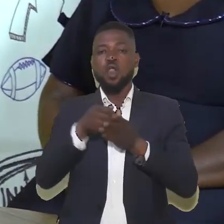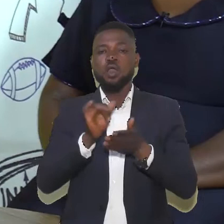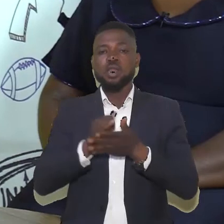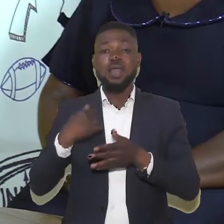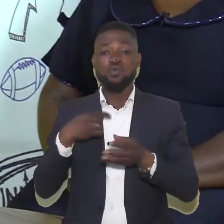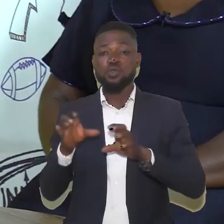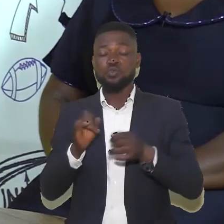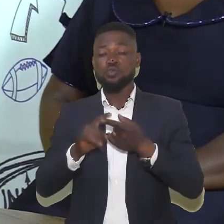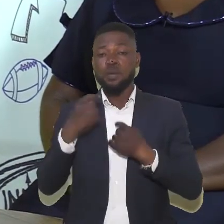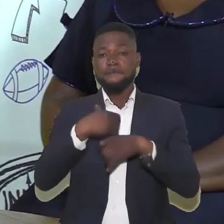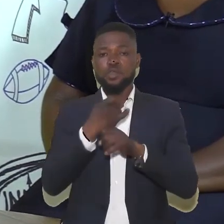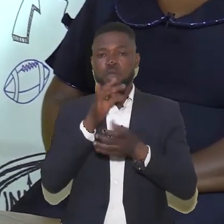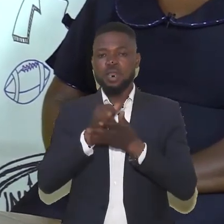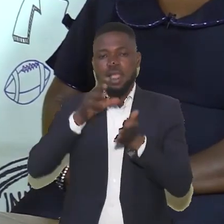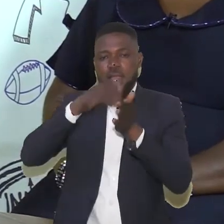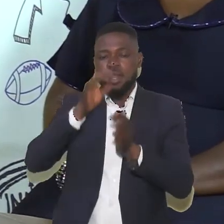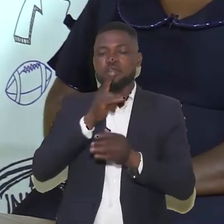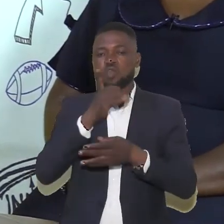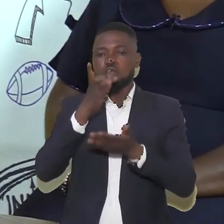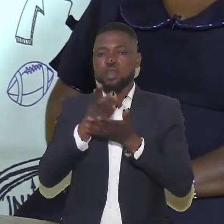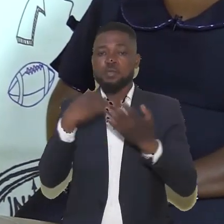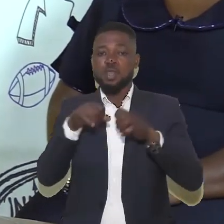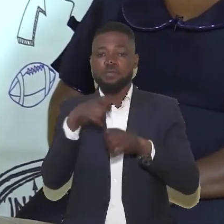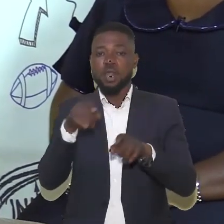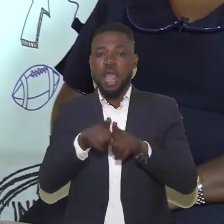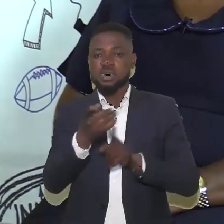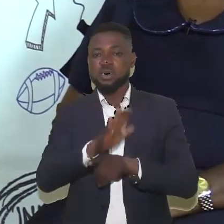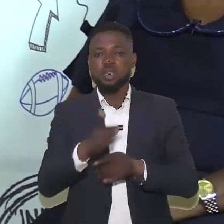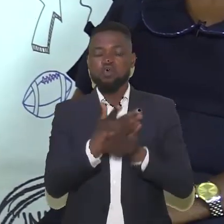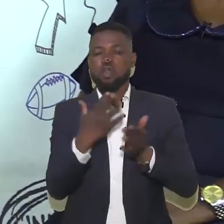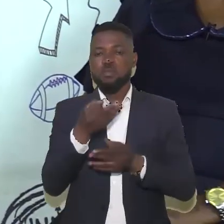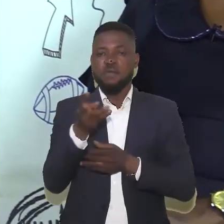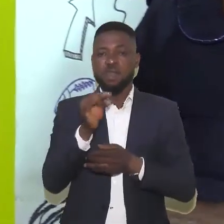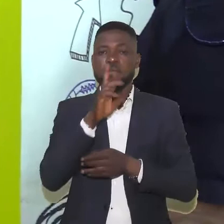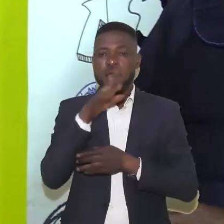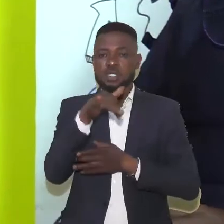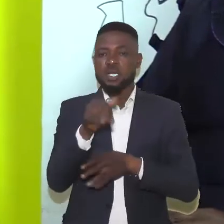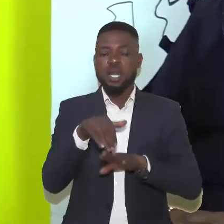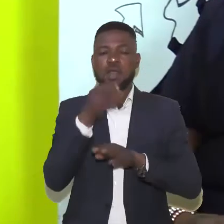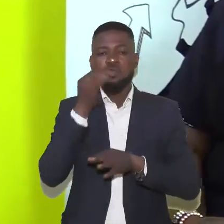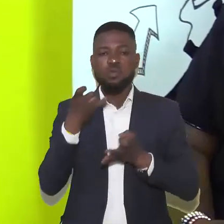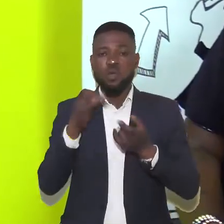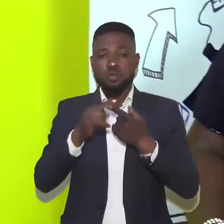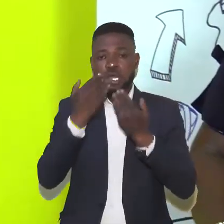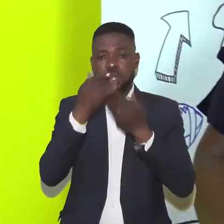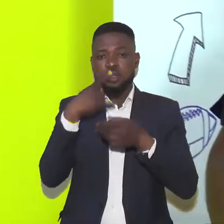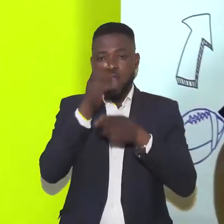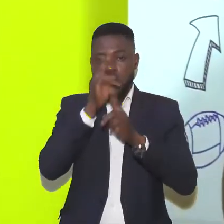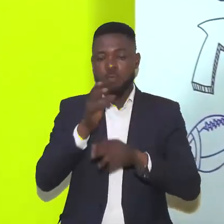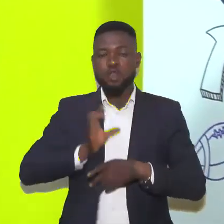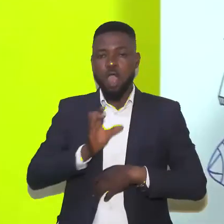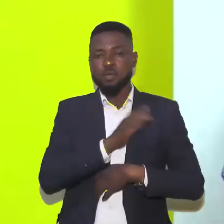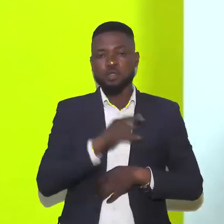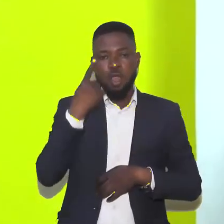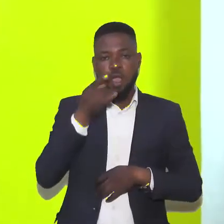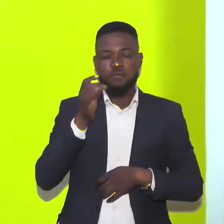do to ensure that learning does not stop, even as the children, some of them are still at home. We want to thank the Honorable Commissioner for